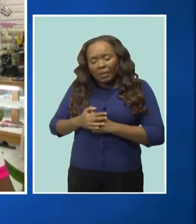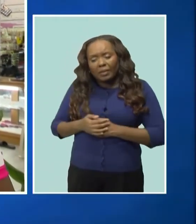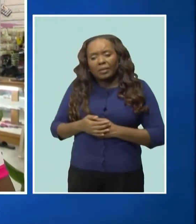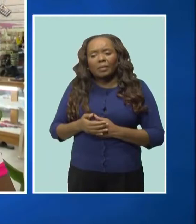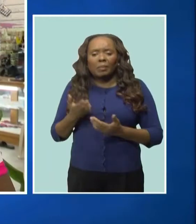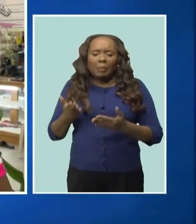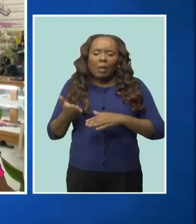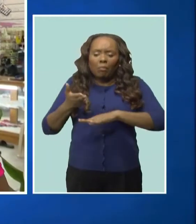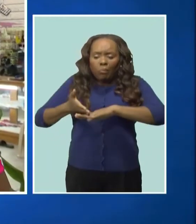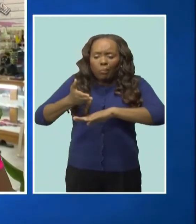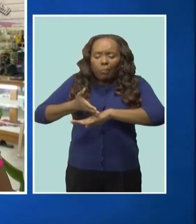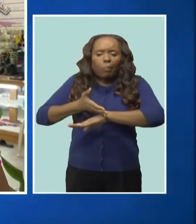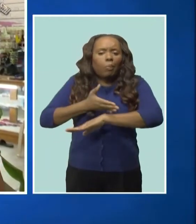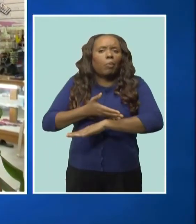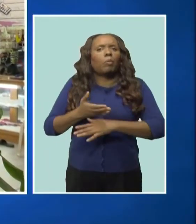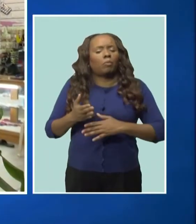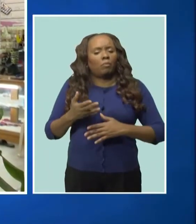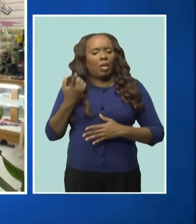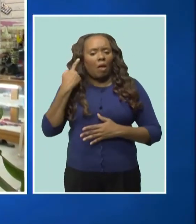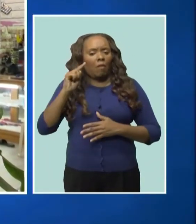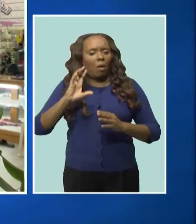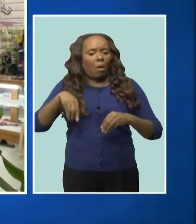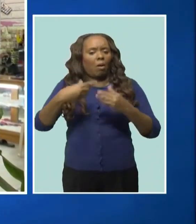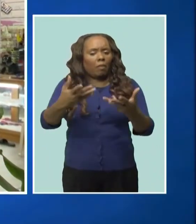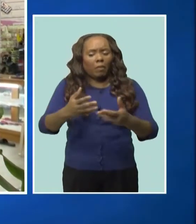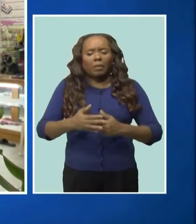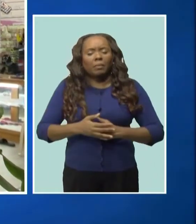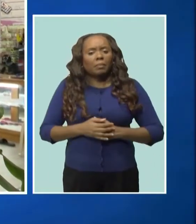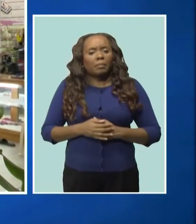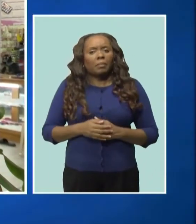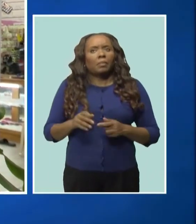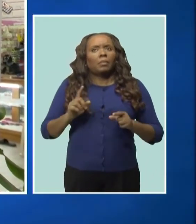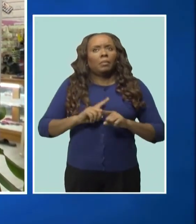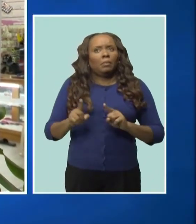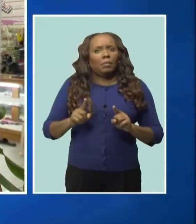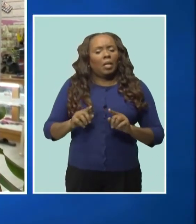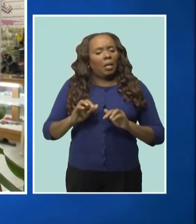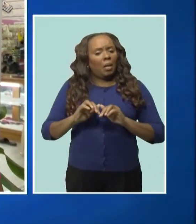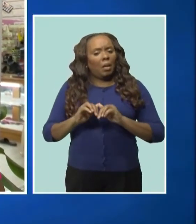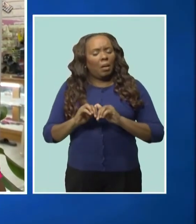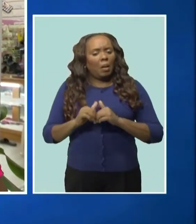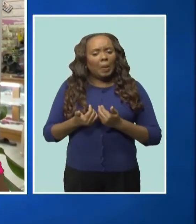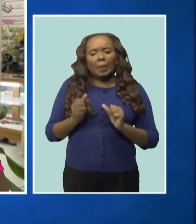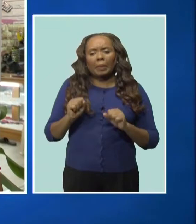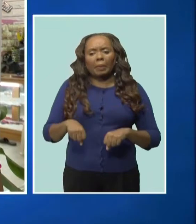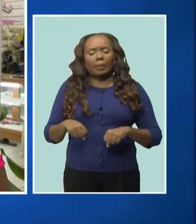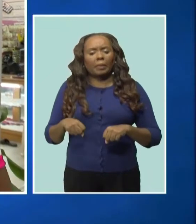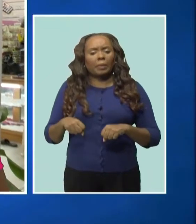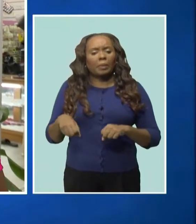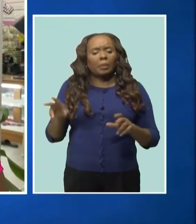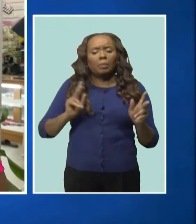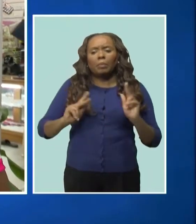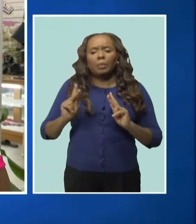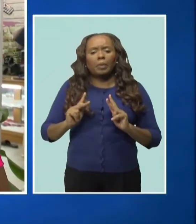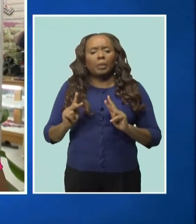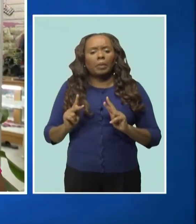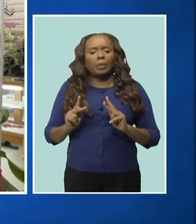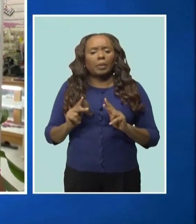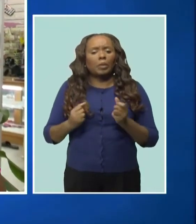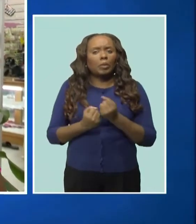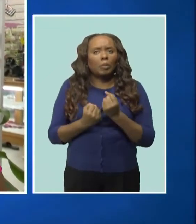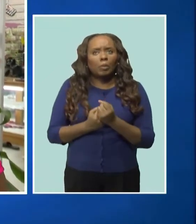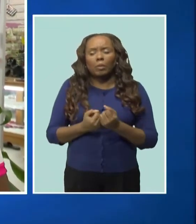the public. And what are some of the things that the public can input into their business? Even pricing. Is